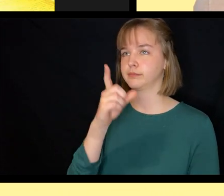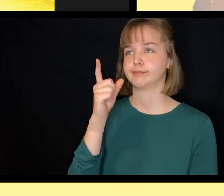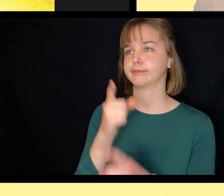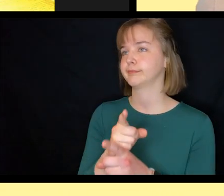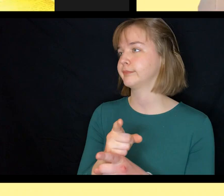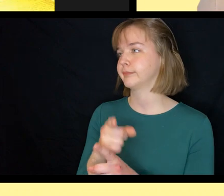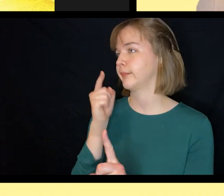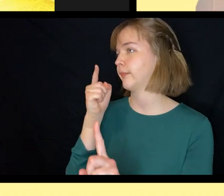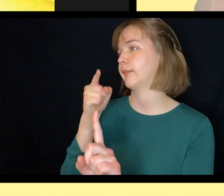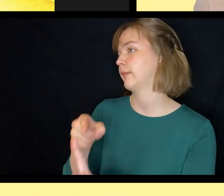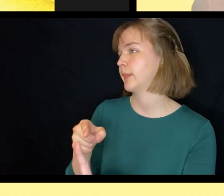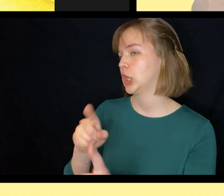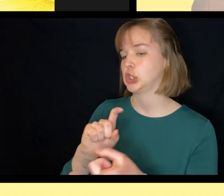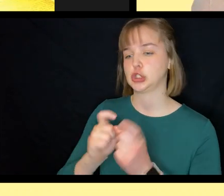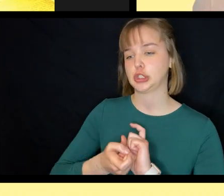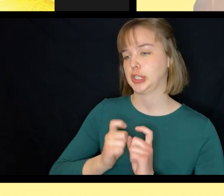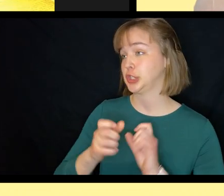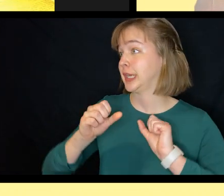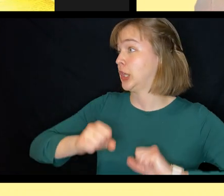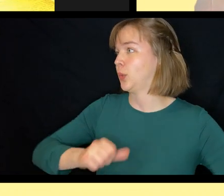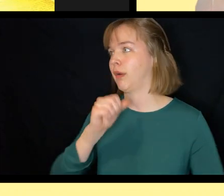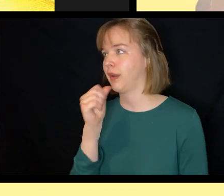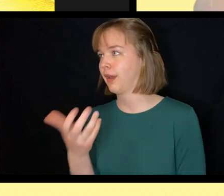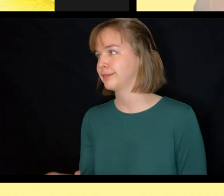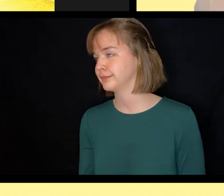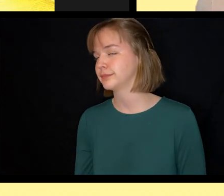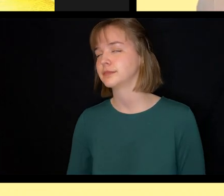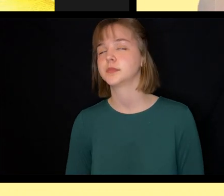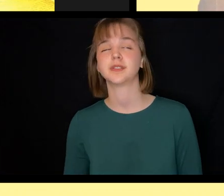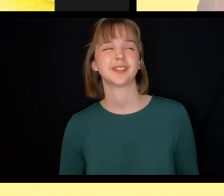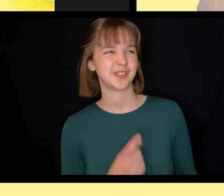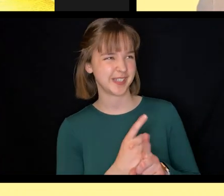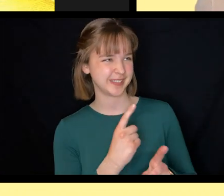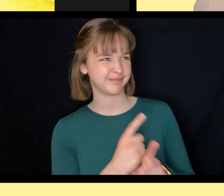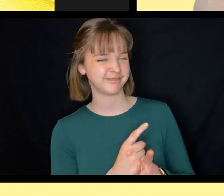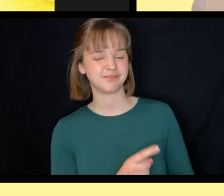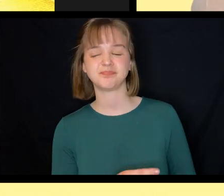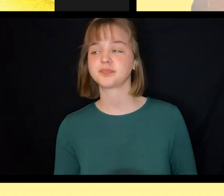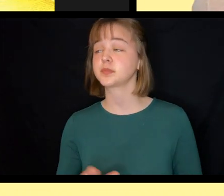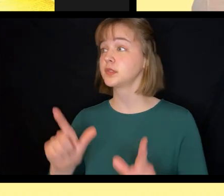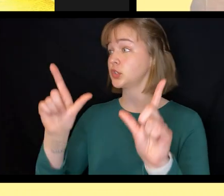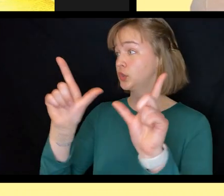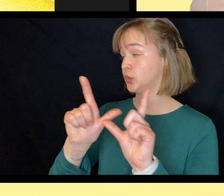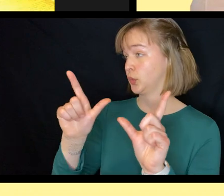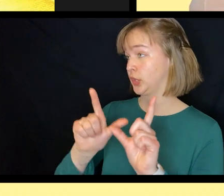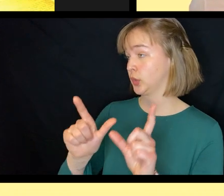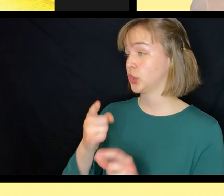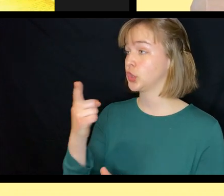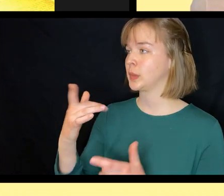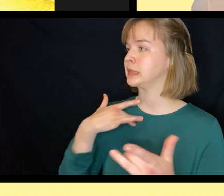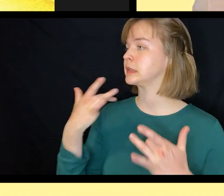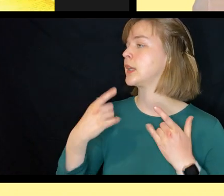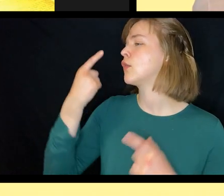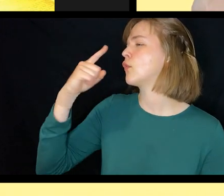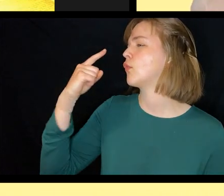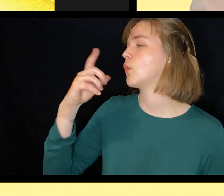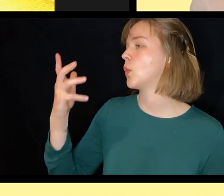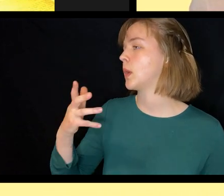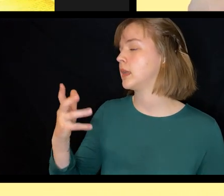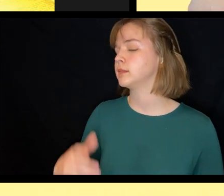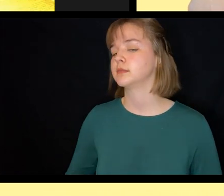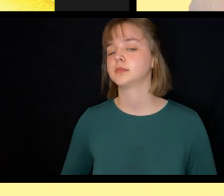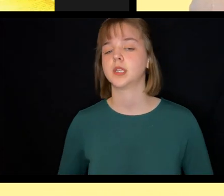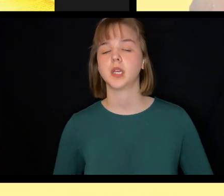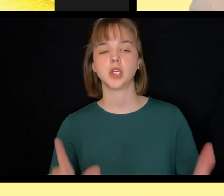words. Yep. Awesome. Well, what are you most excited about for Tokyo? I'm most